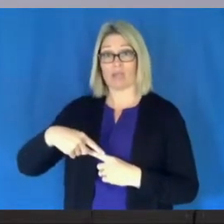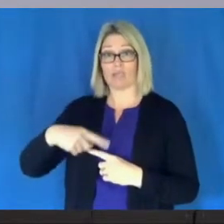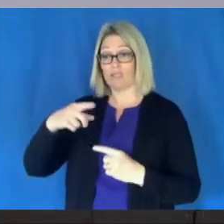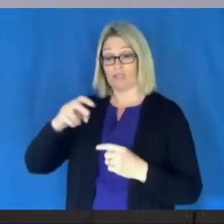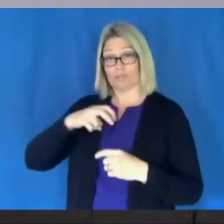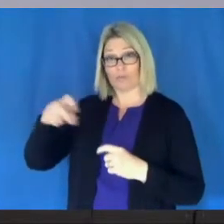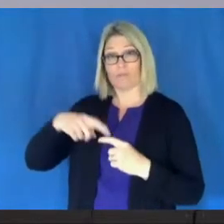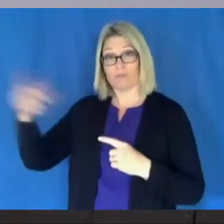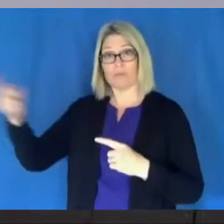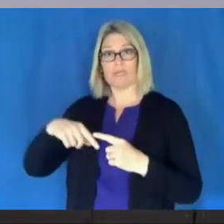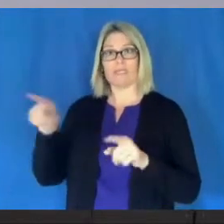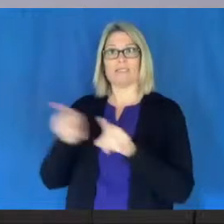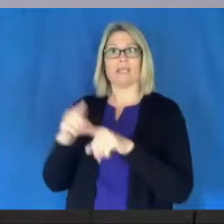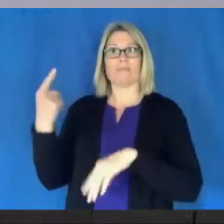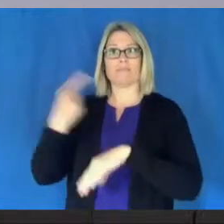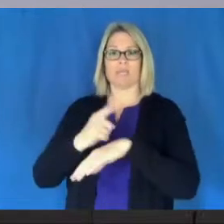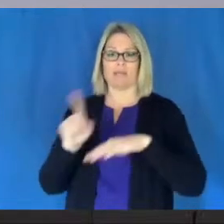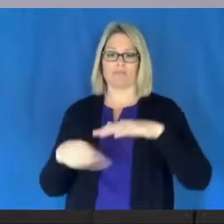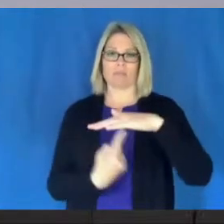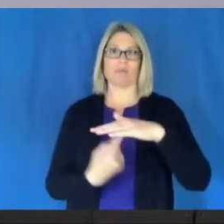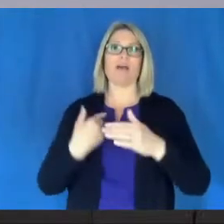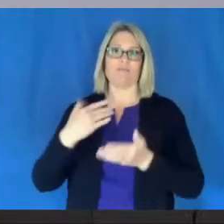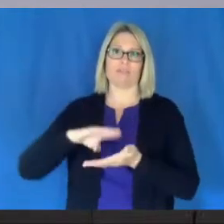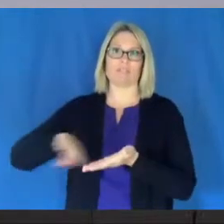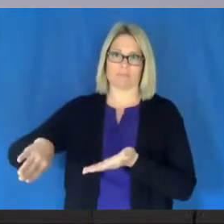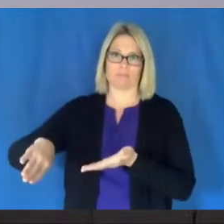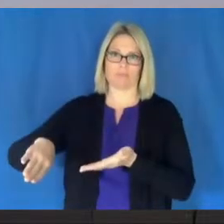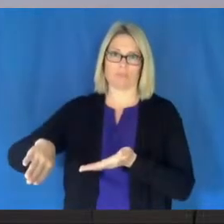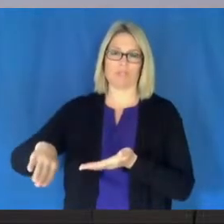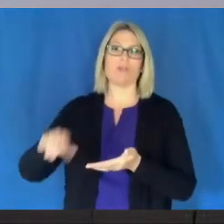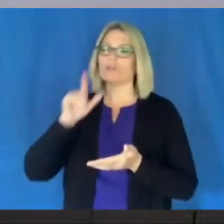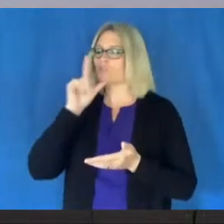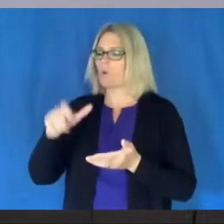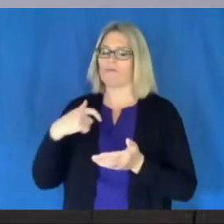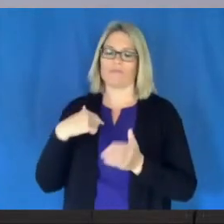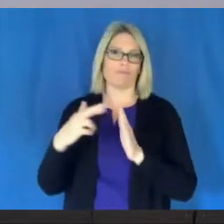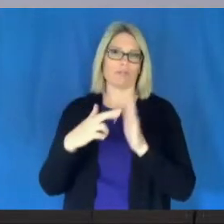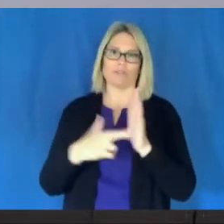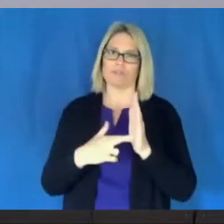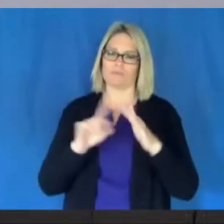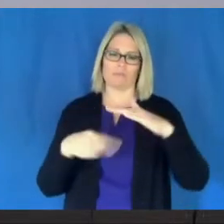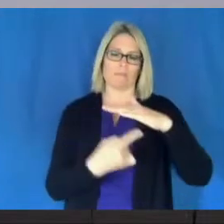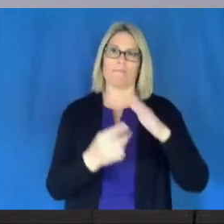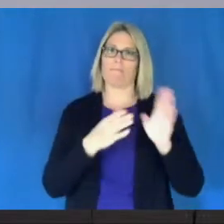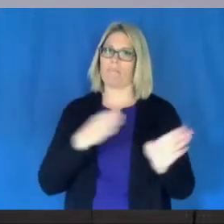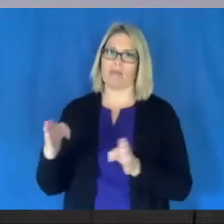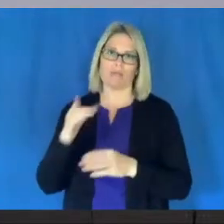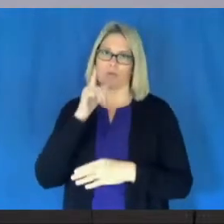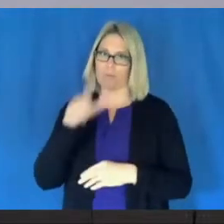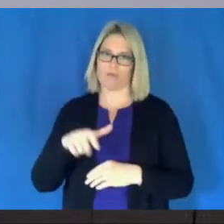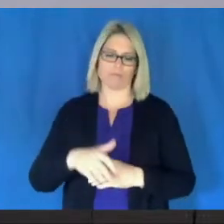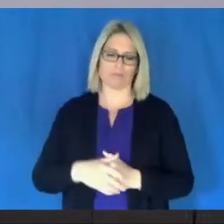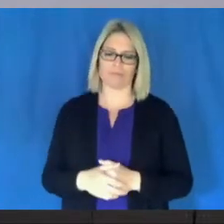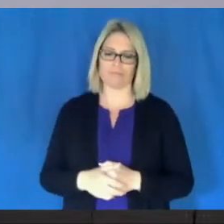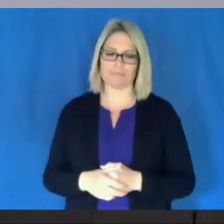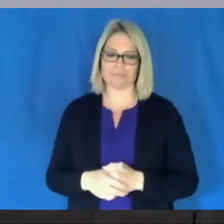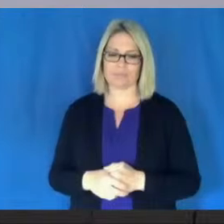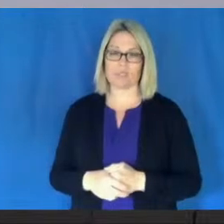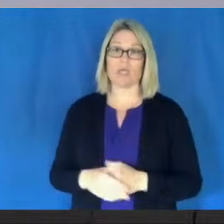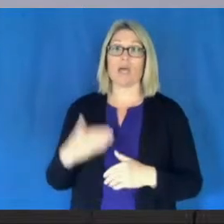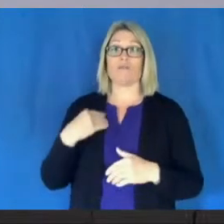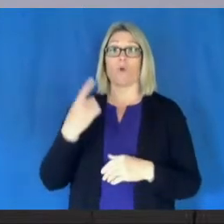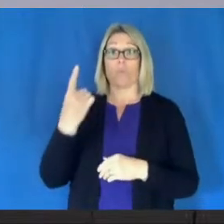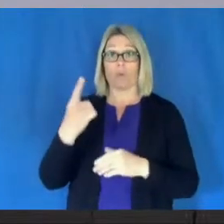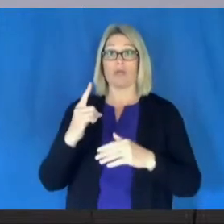for the same-day self-isolation exemption are also not required to register a self-isolation plan. There should be one isolation